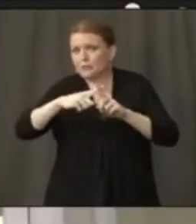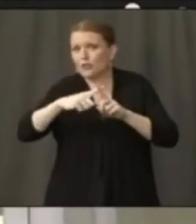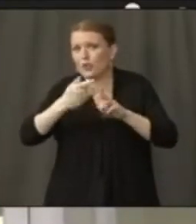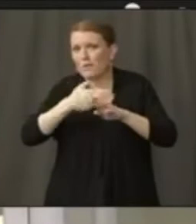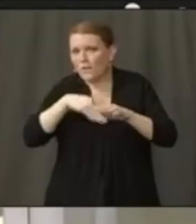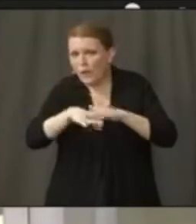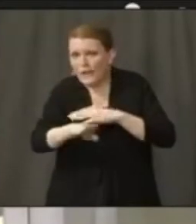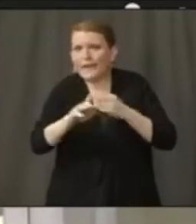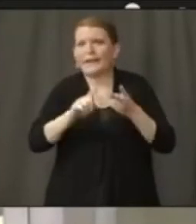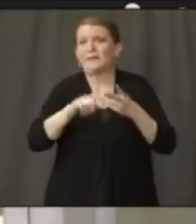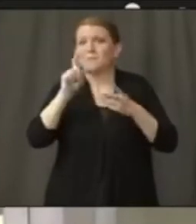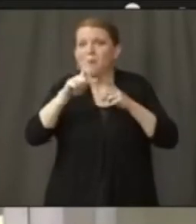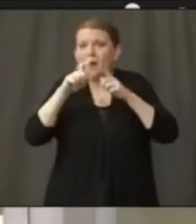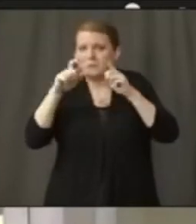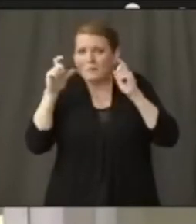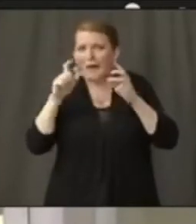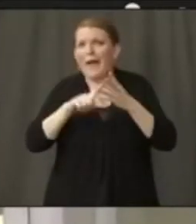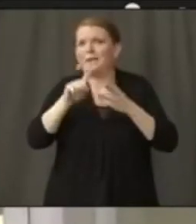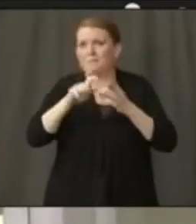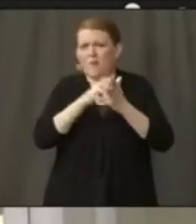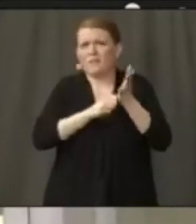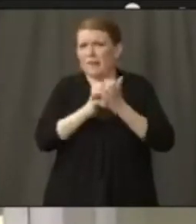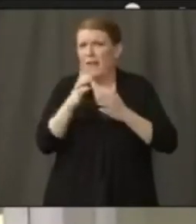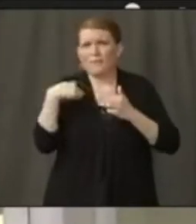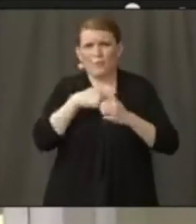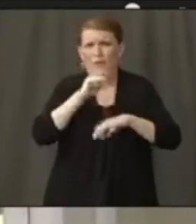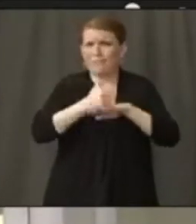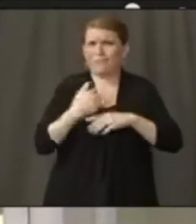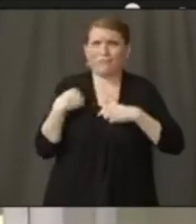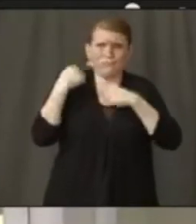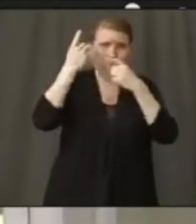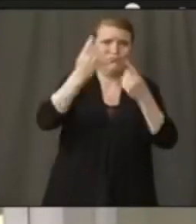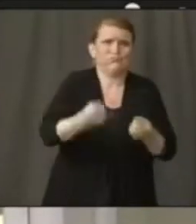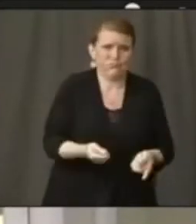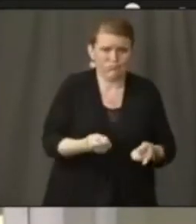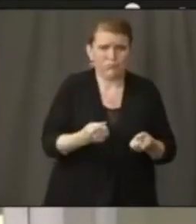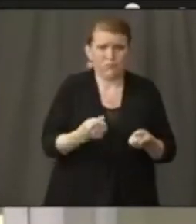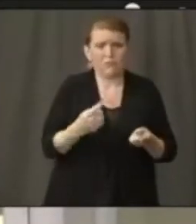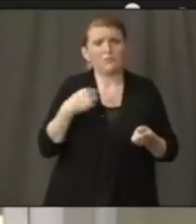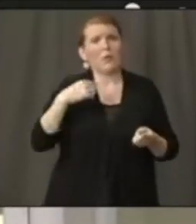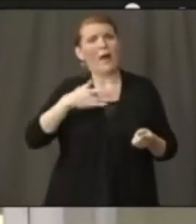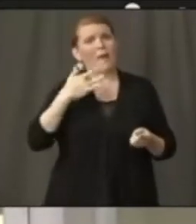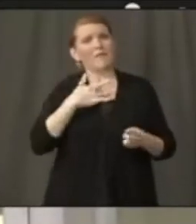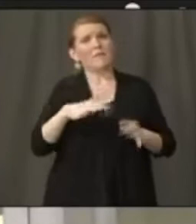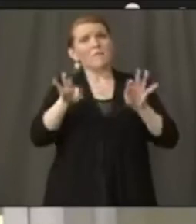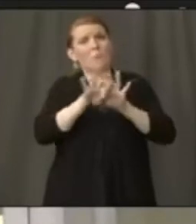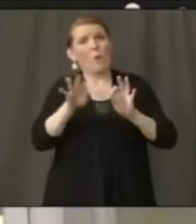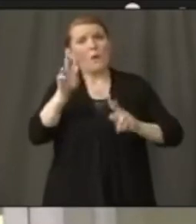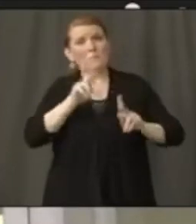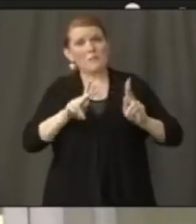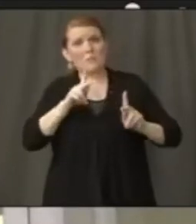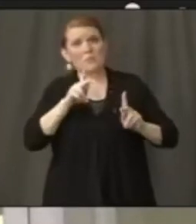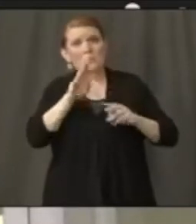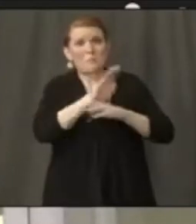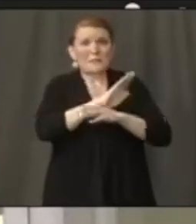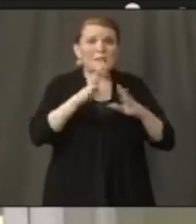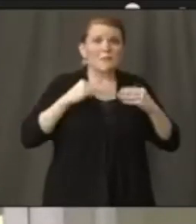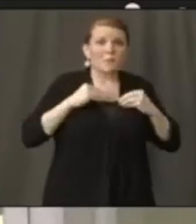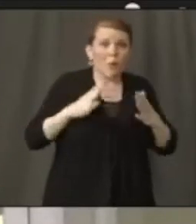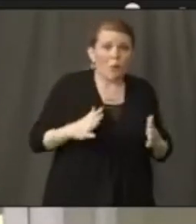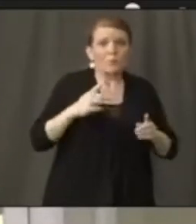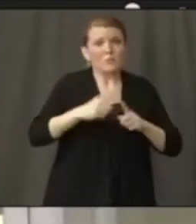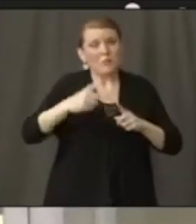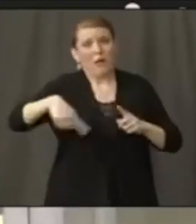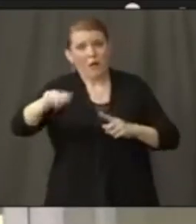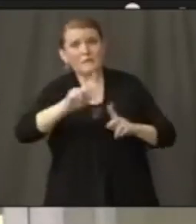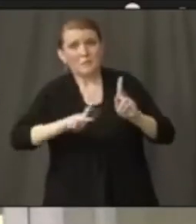to analyzing the numbers as they come through after May 20th, and you know, take a look at June 3rd, and not